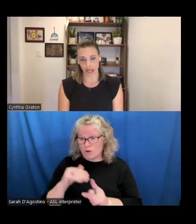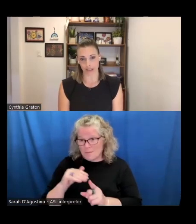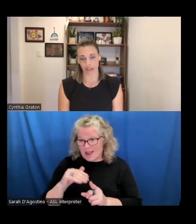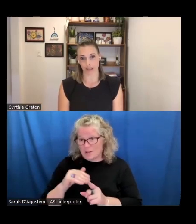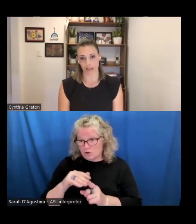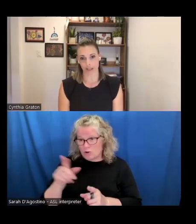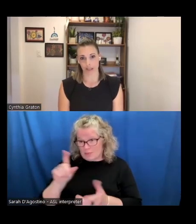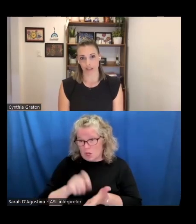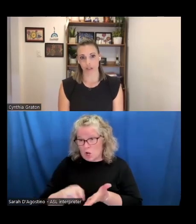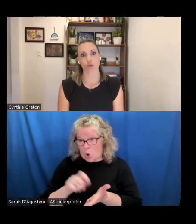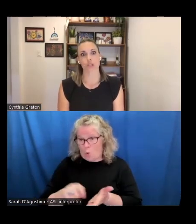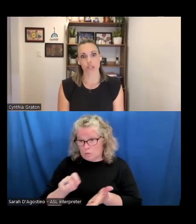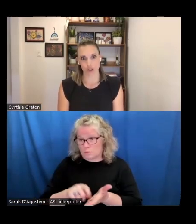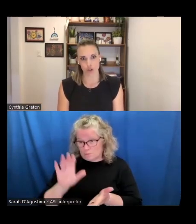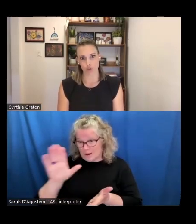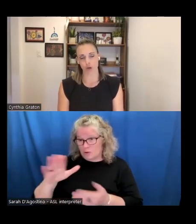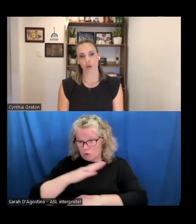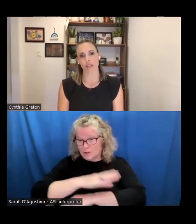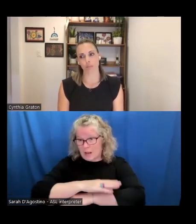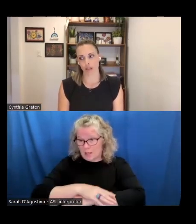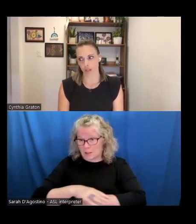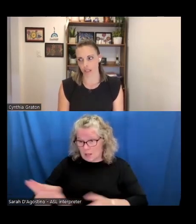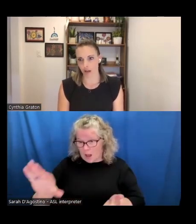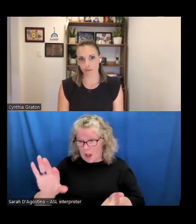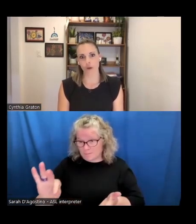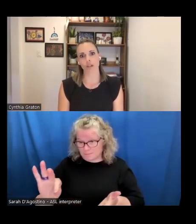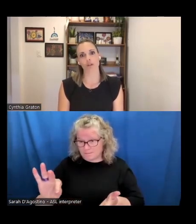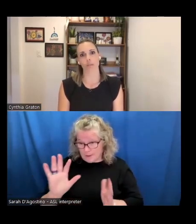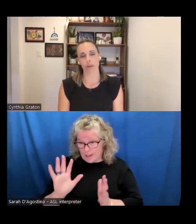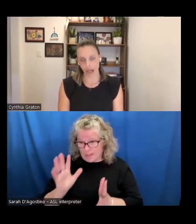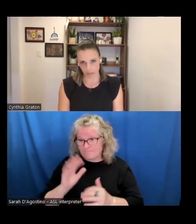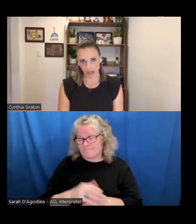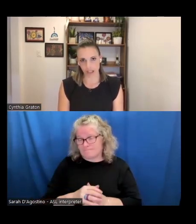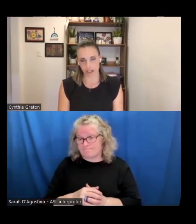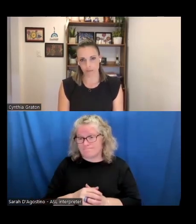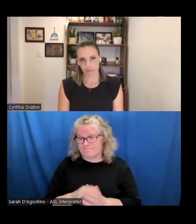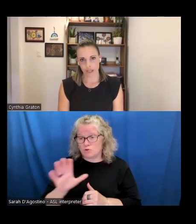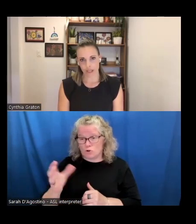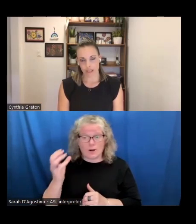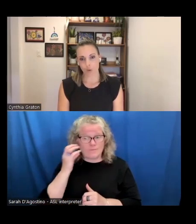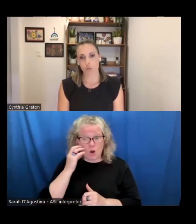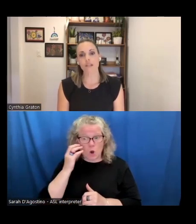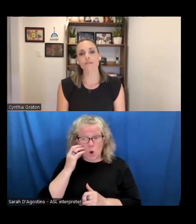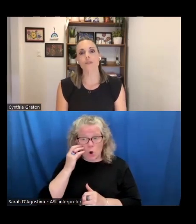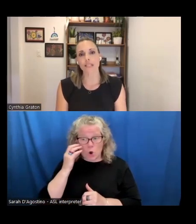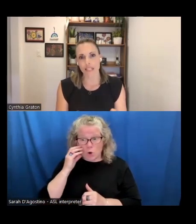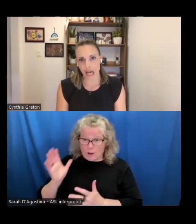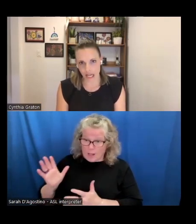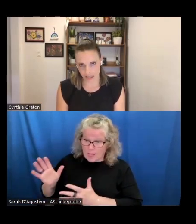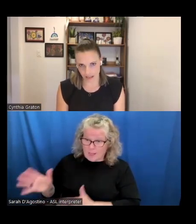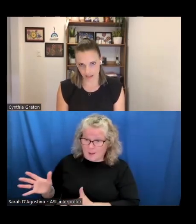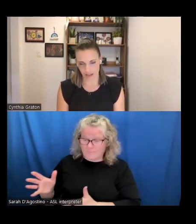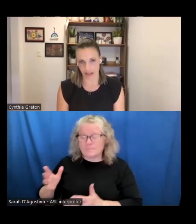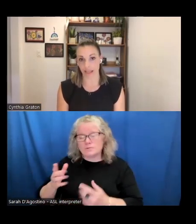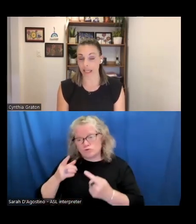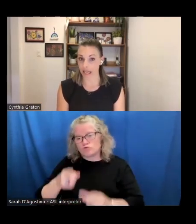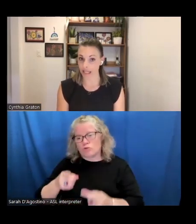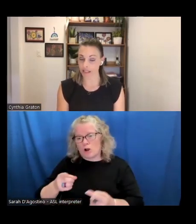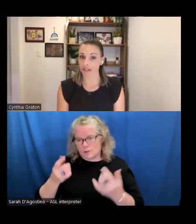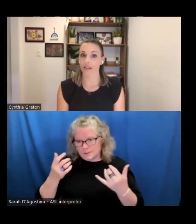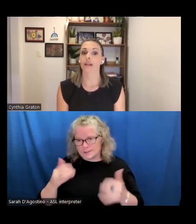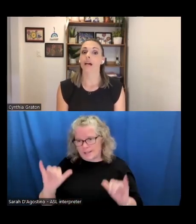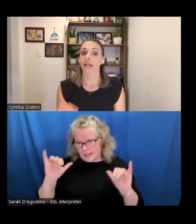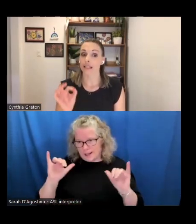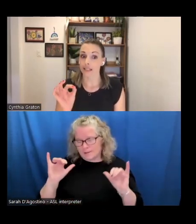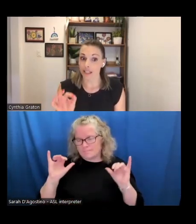your desk, you still struggle keeping your cell phone in your backpack. So we've decided,